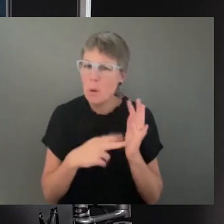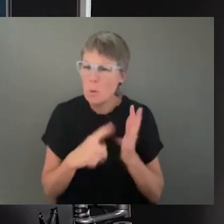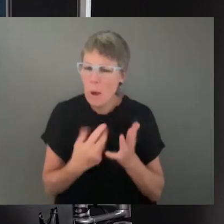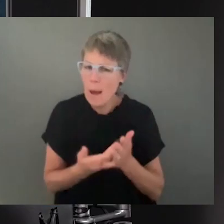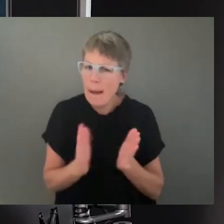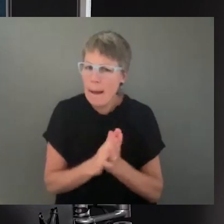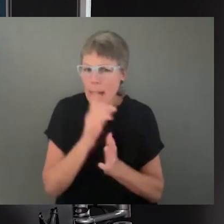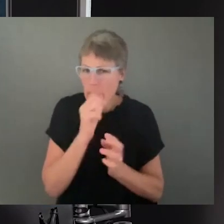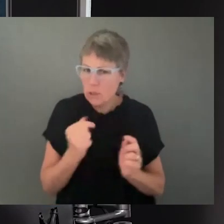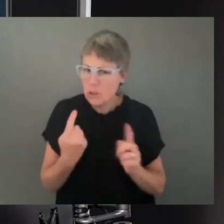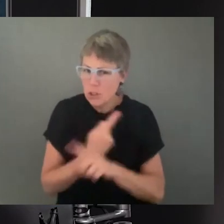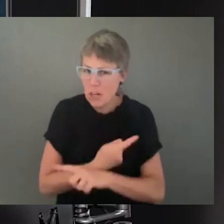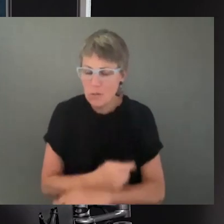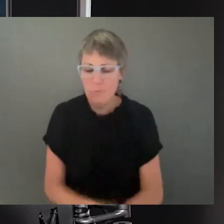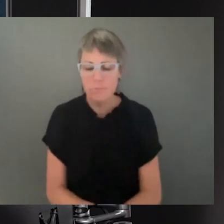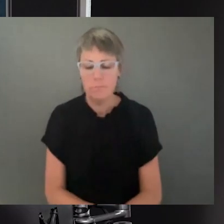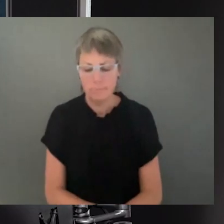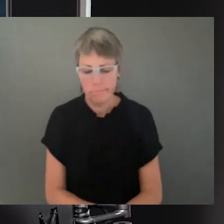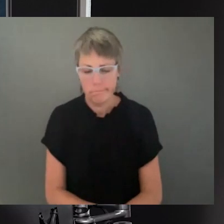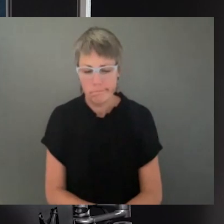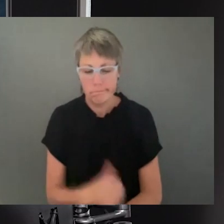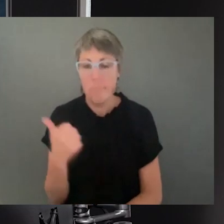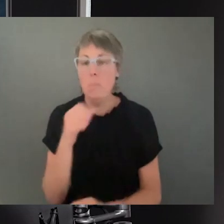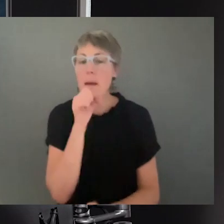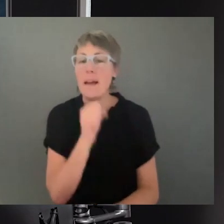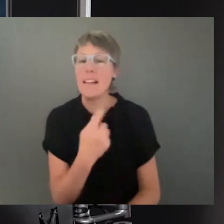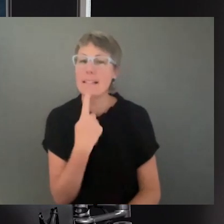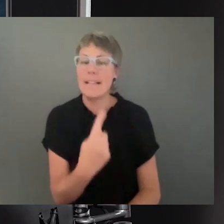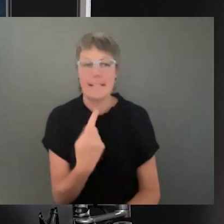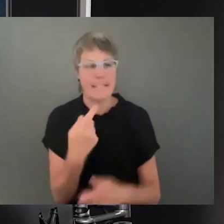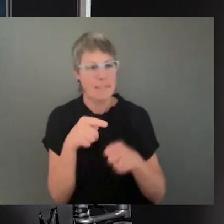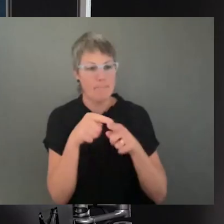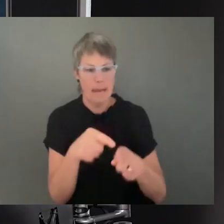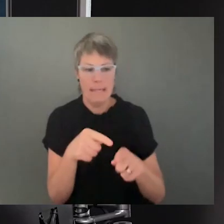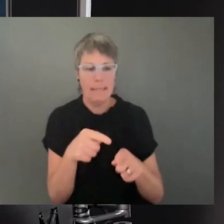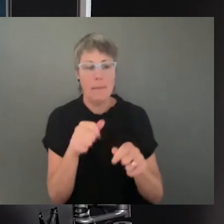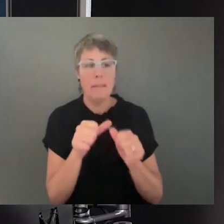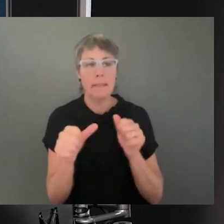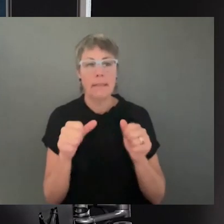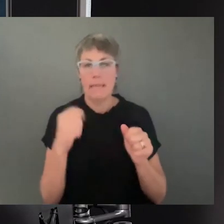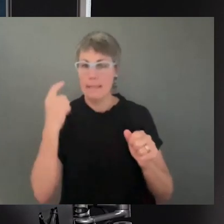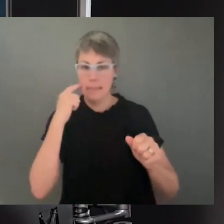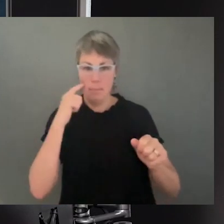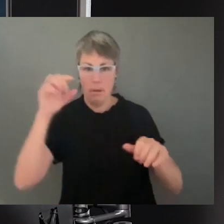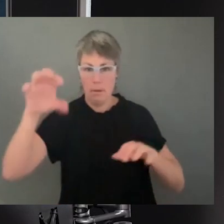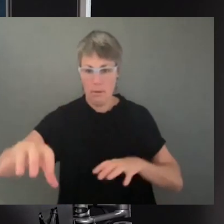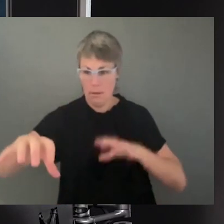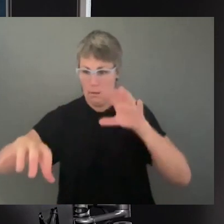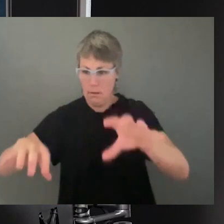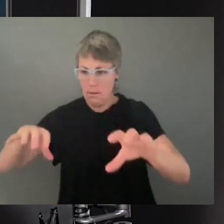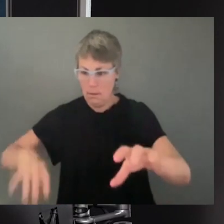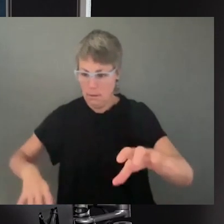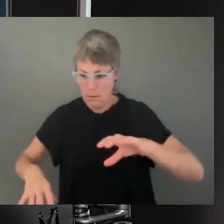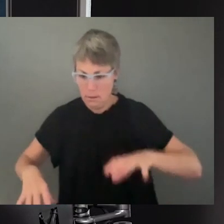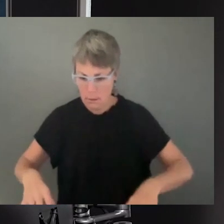I guess it depends on the layout of the building. I mean, the more simple the layout of the building, the better. But